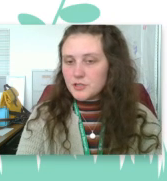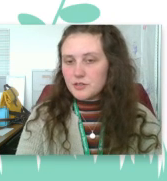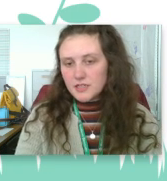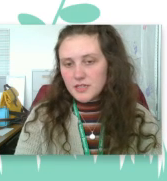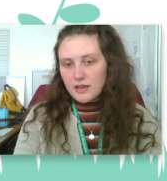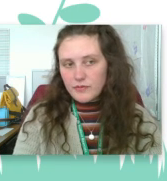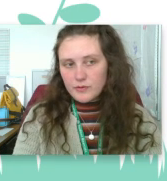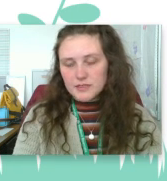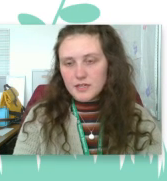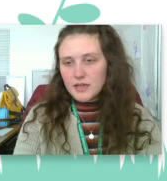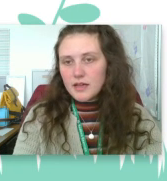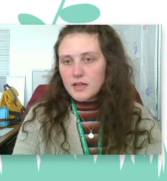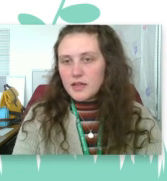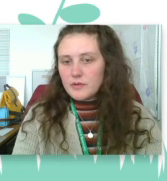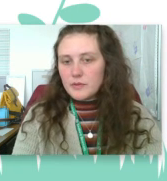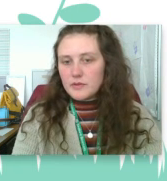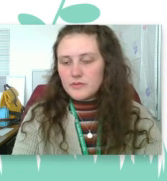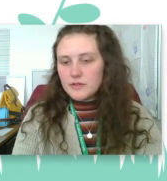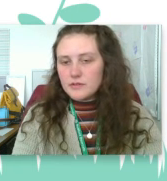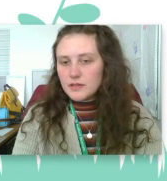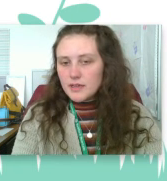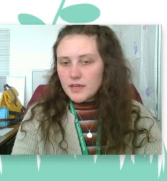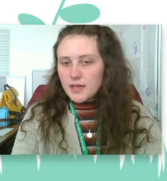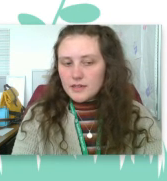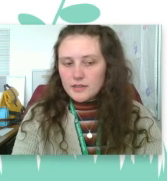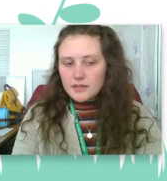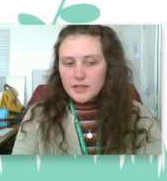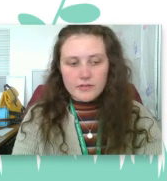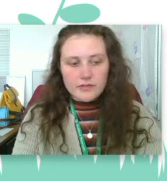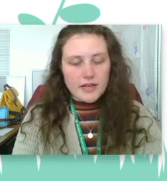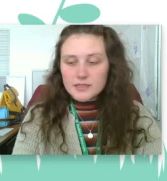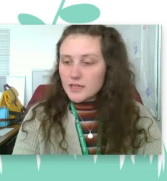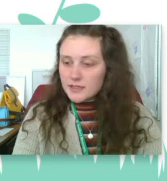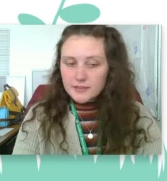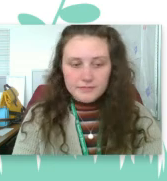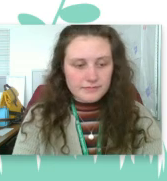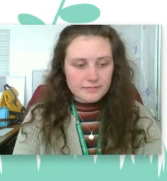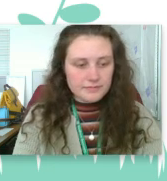Make sure you watch that if you want to study, if you want to review, and good luck. You guys got this.